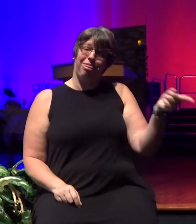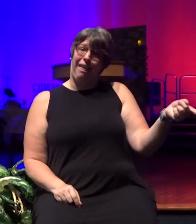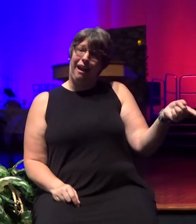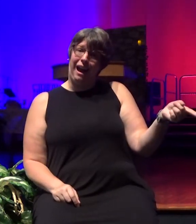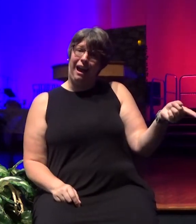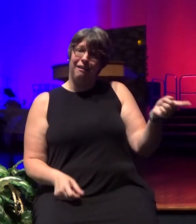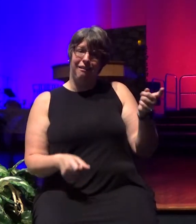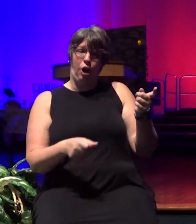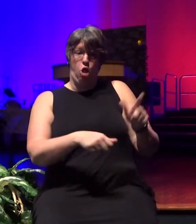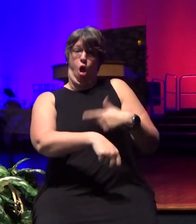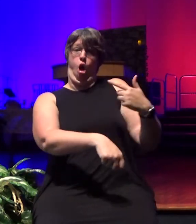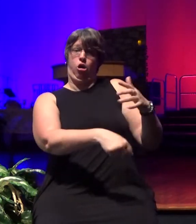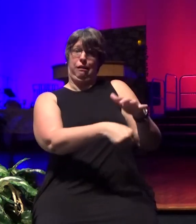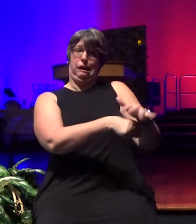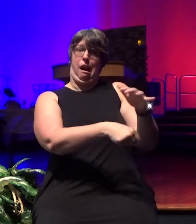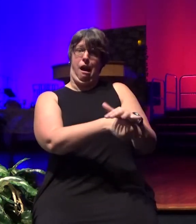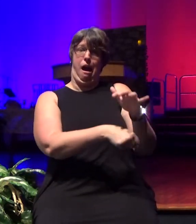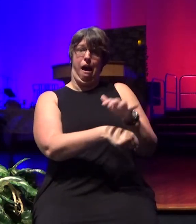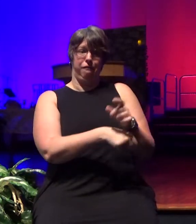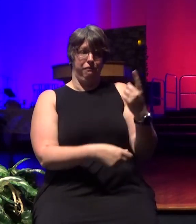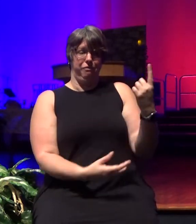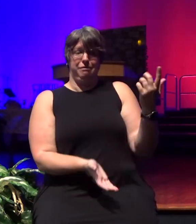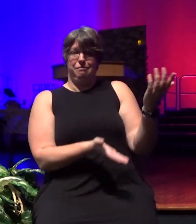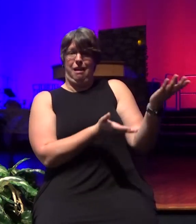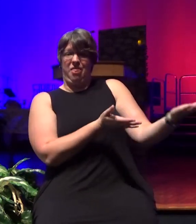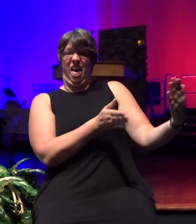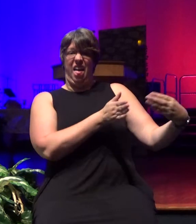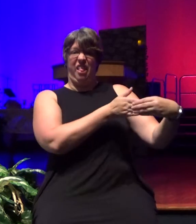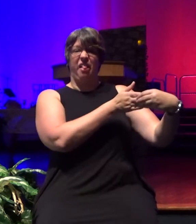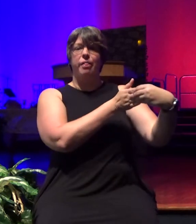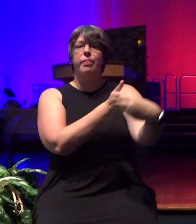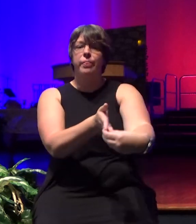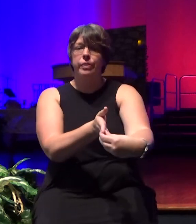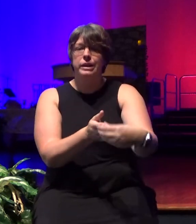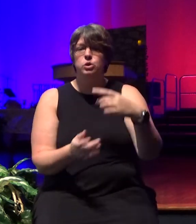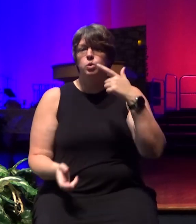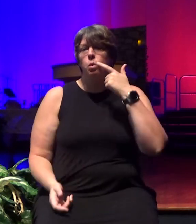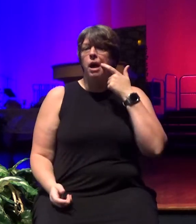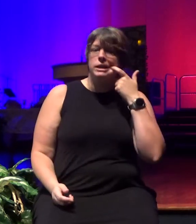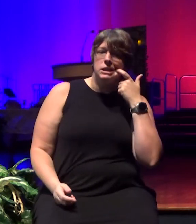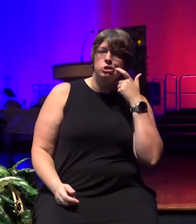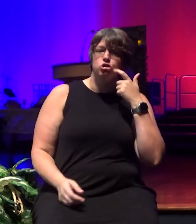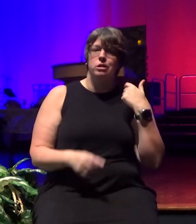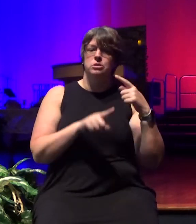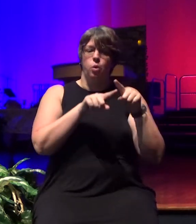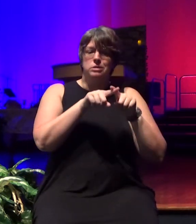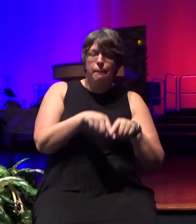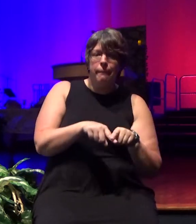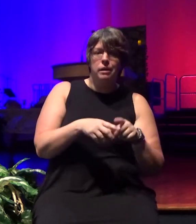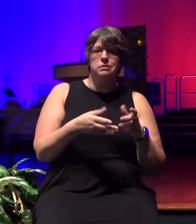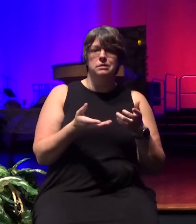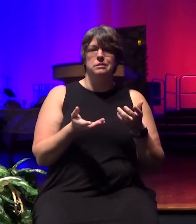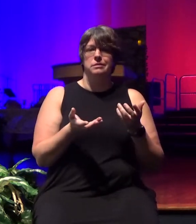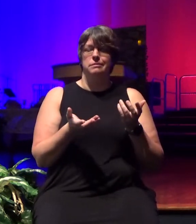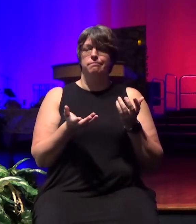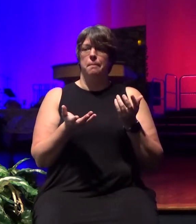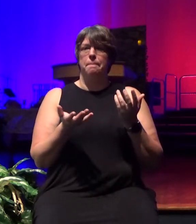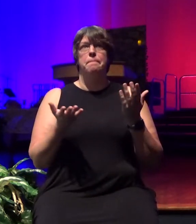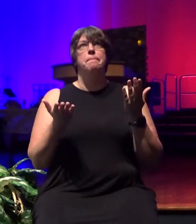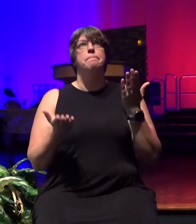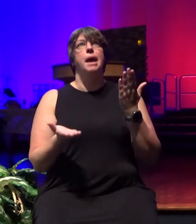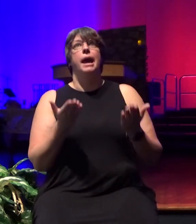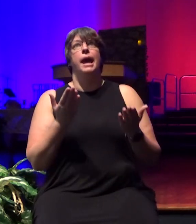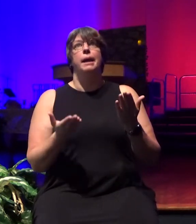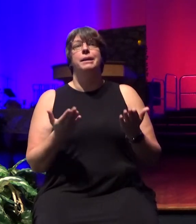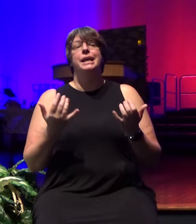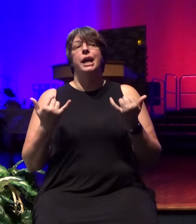wounds. And sometimes that's what leads into the addictions and the dependencies. Maybe today, some of you may